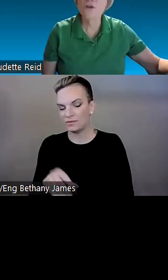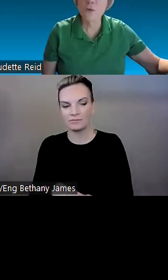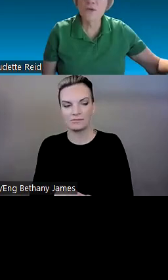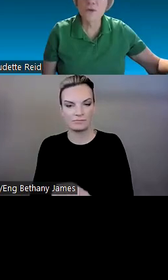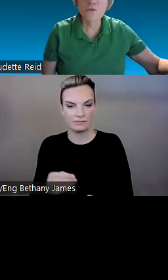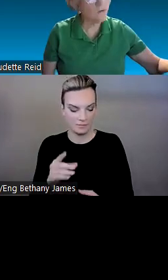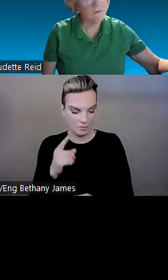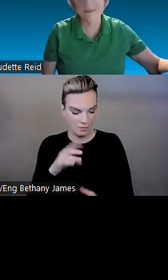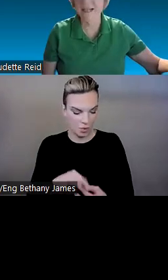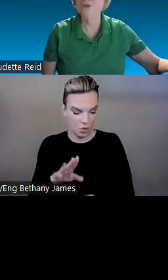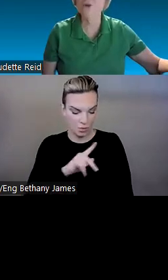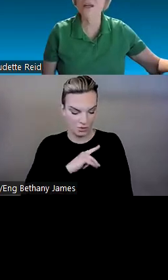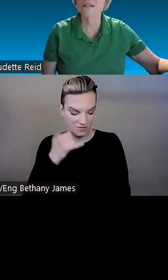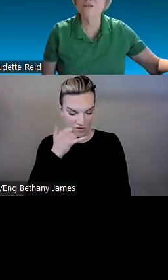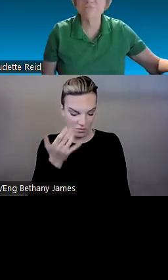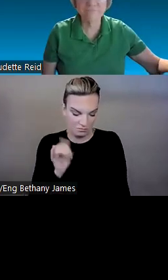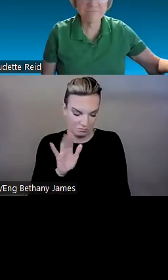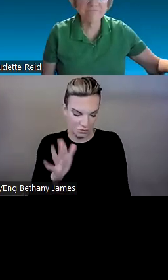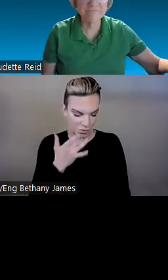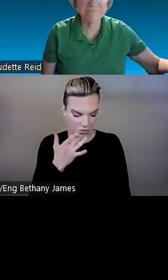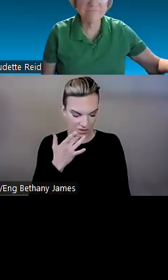far as your personal phone, that's your choice.